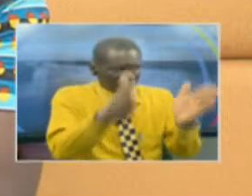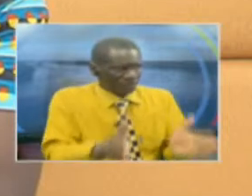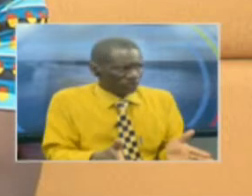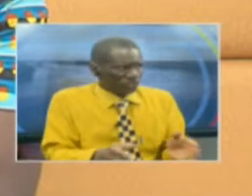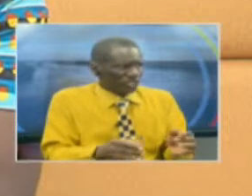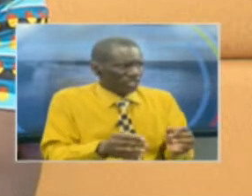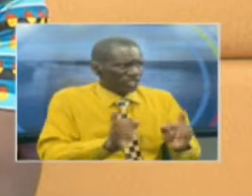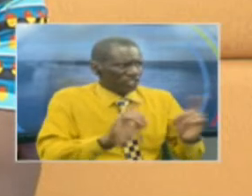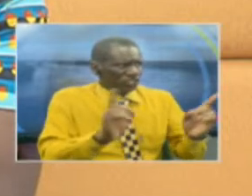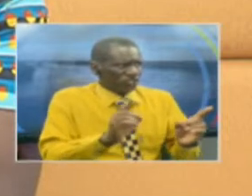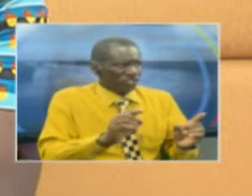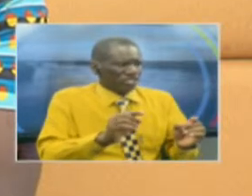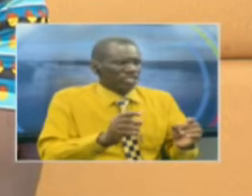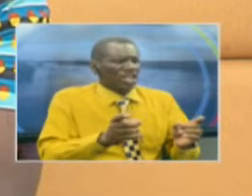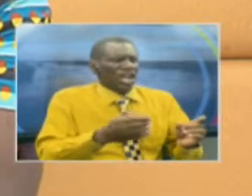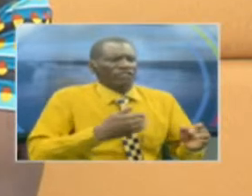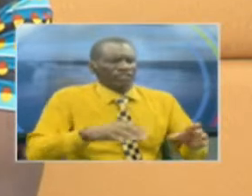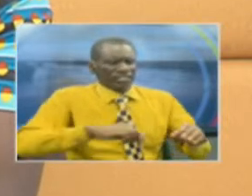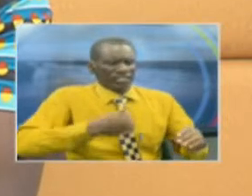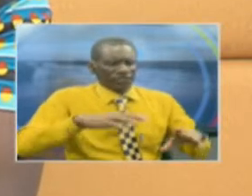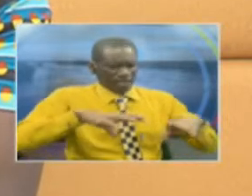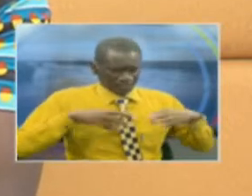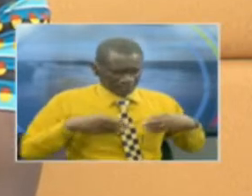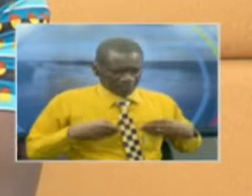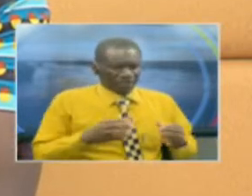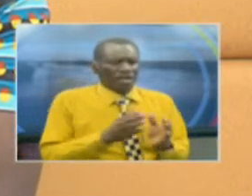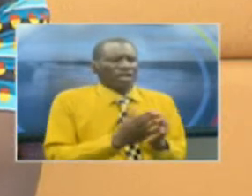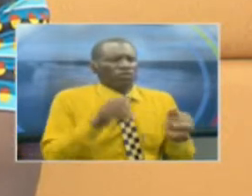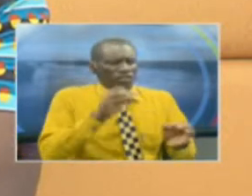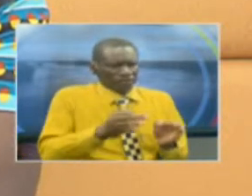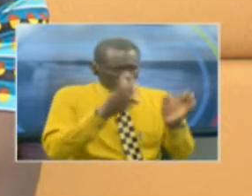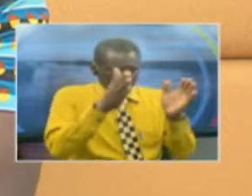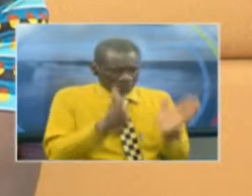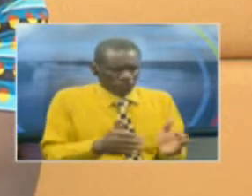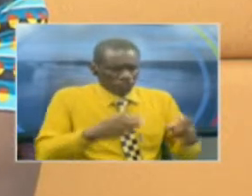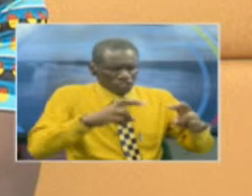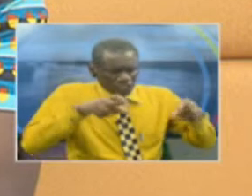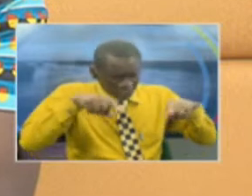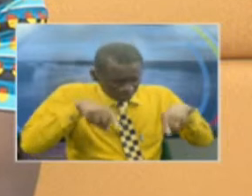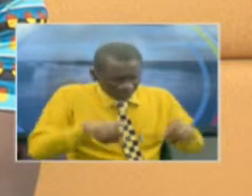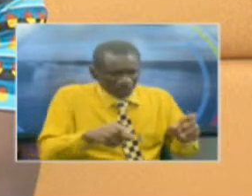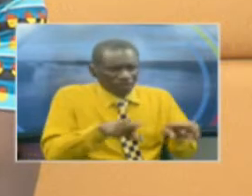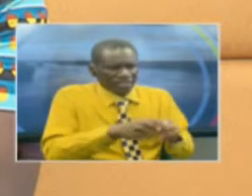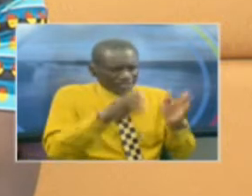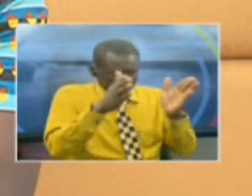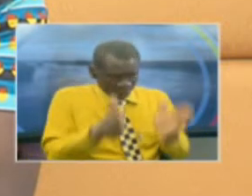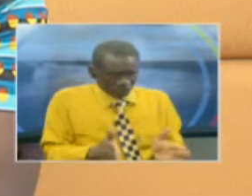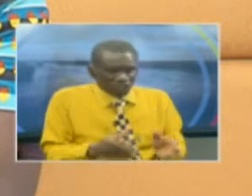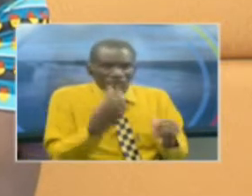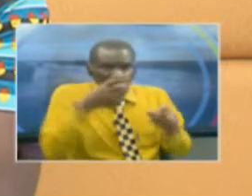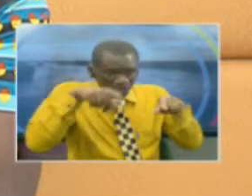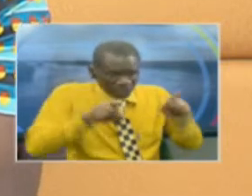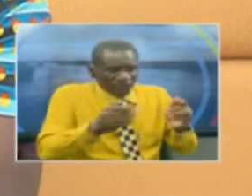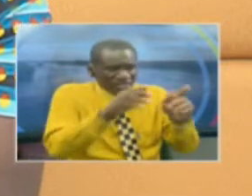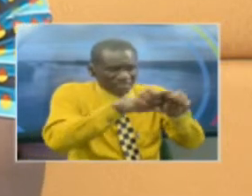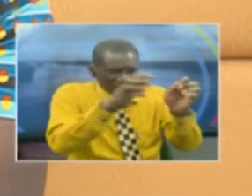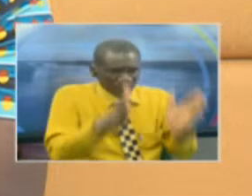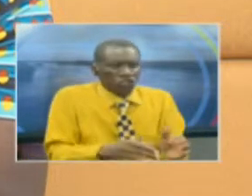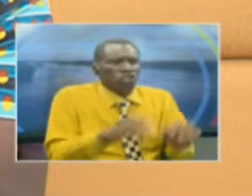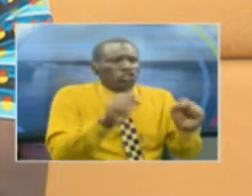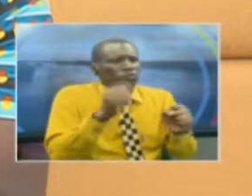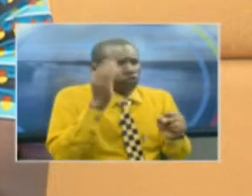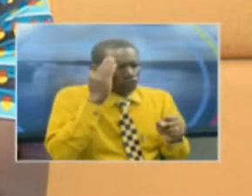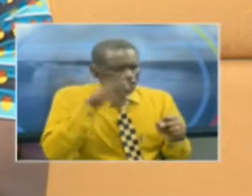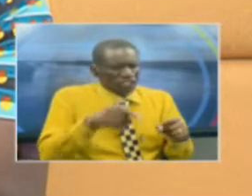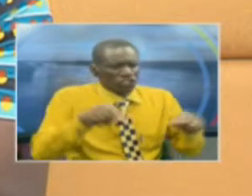in self-acceptance. And if this person would look at themselves as a human being, then they will know this conflict